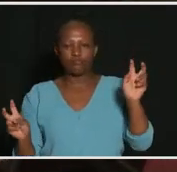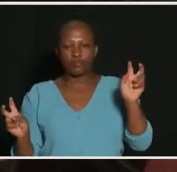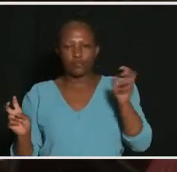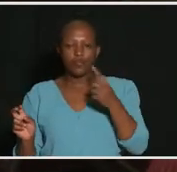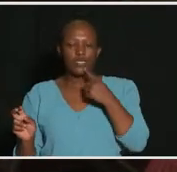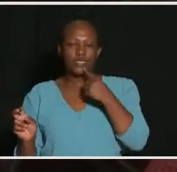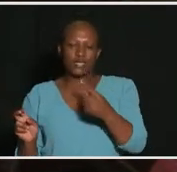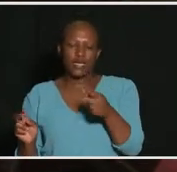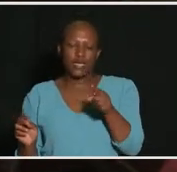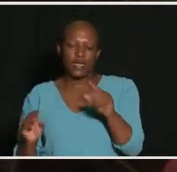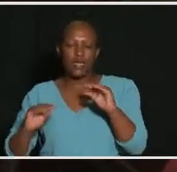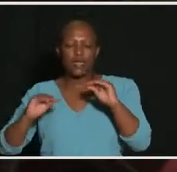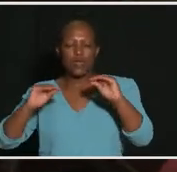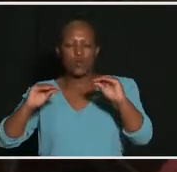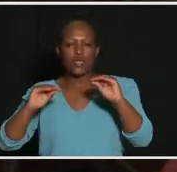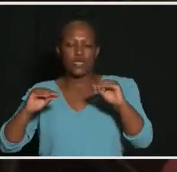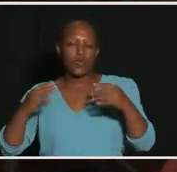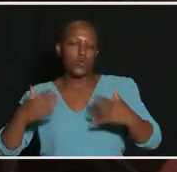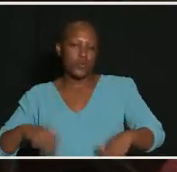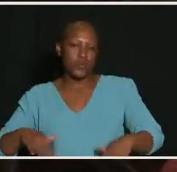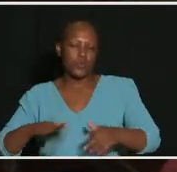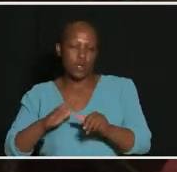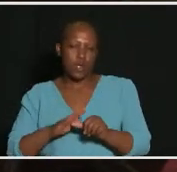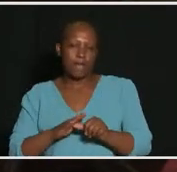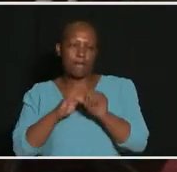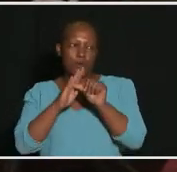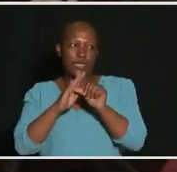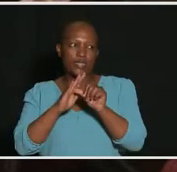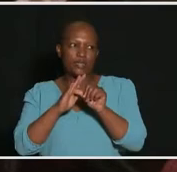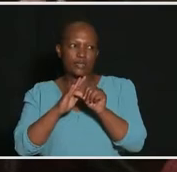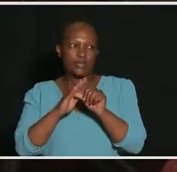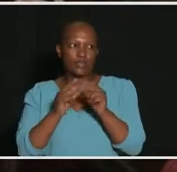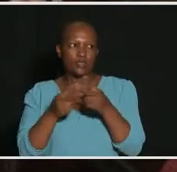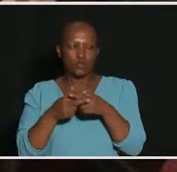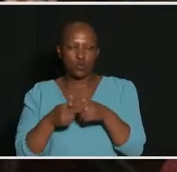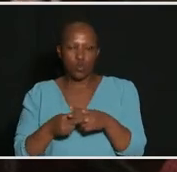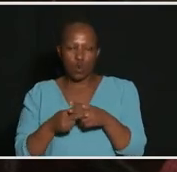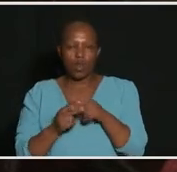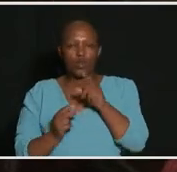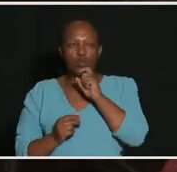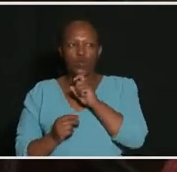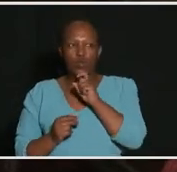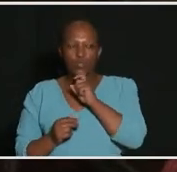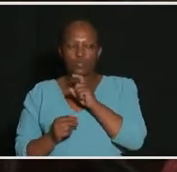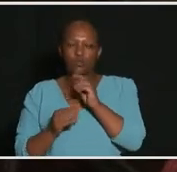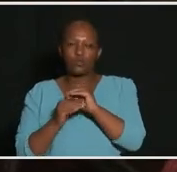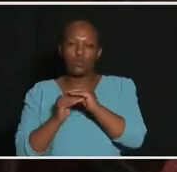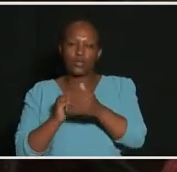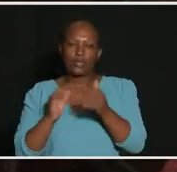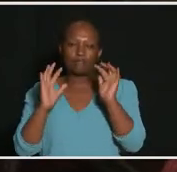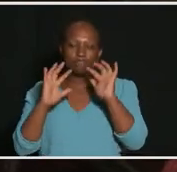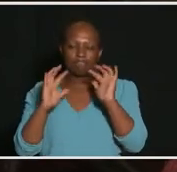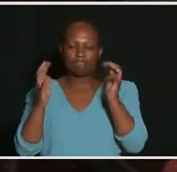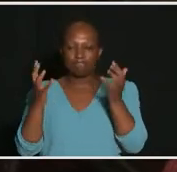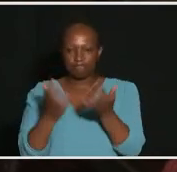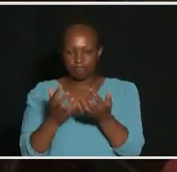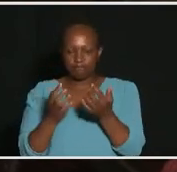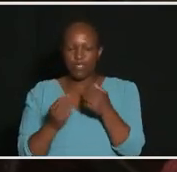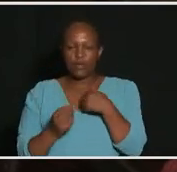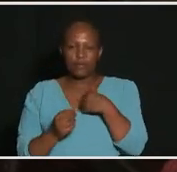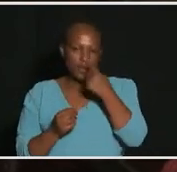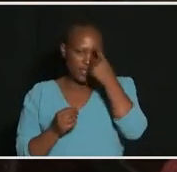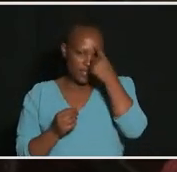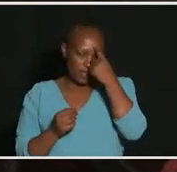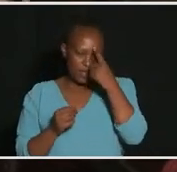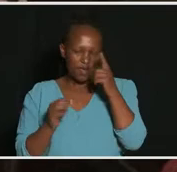education is the most powerful weapon which you can use to change the world I think our our government